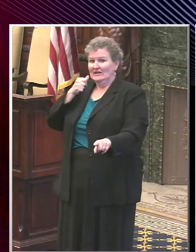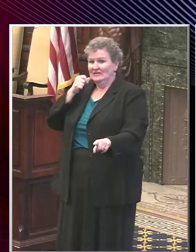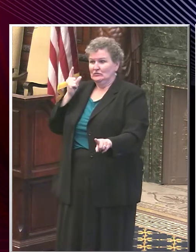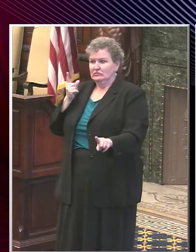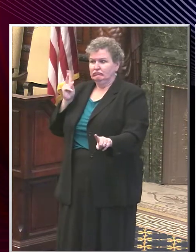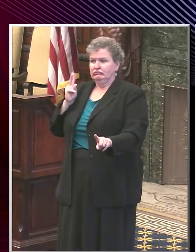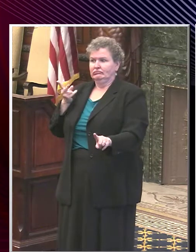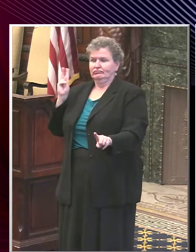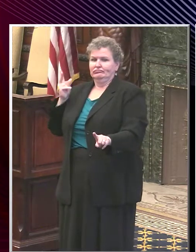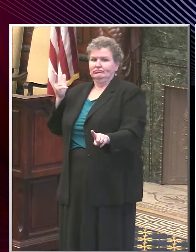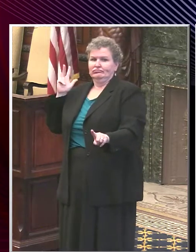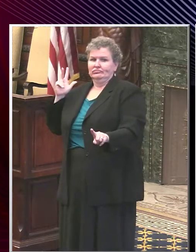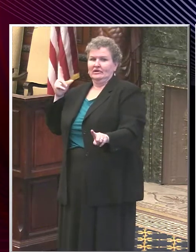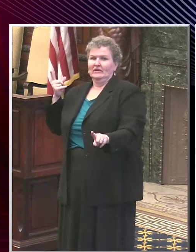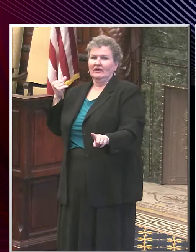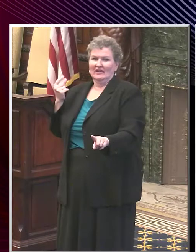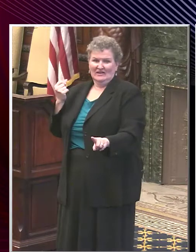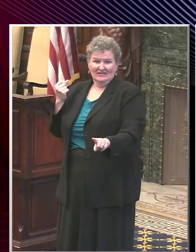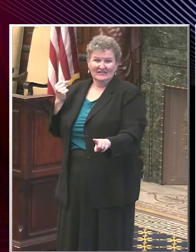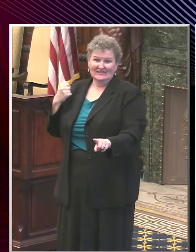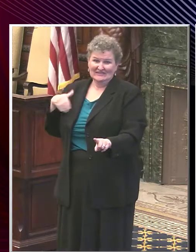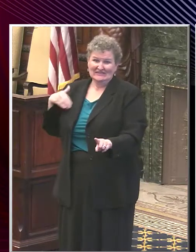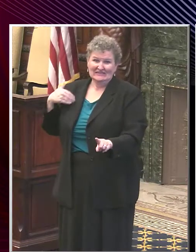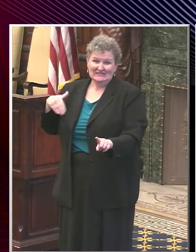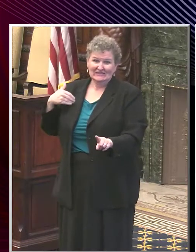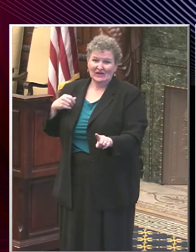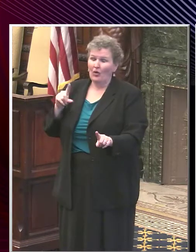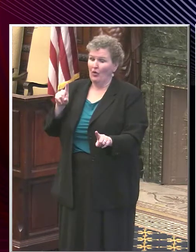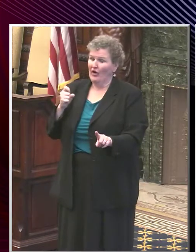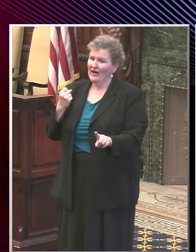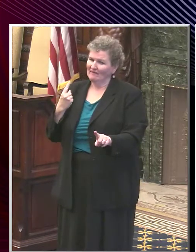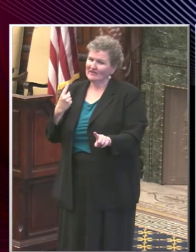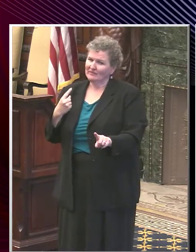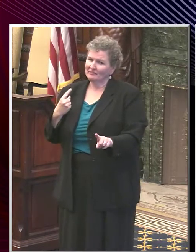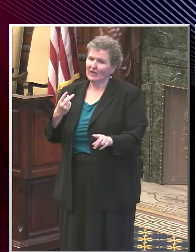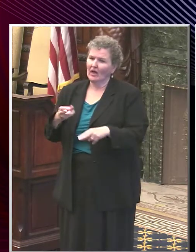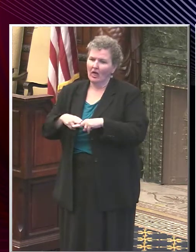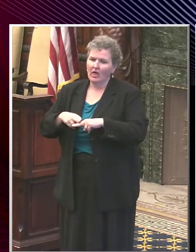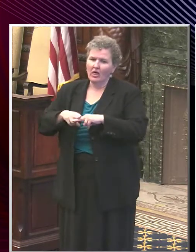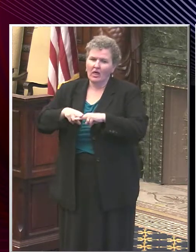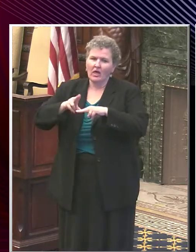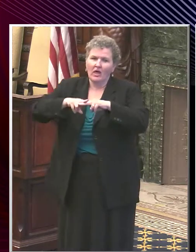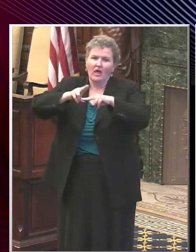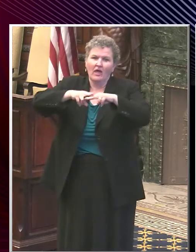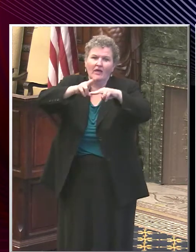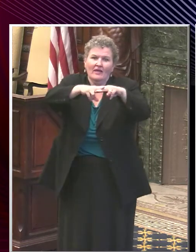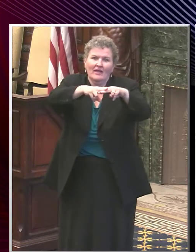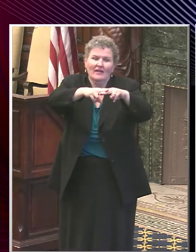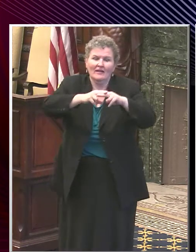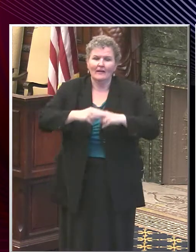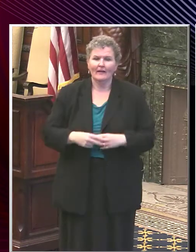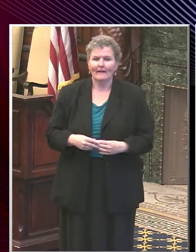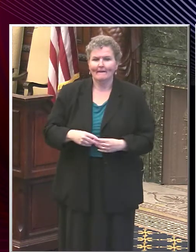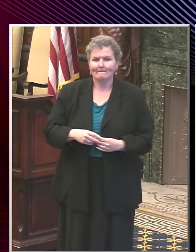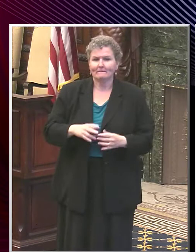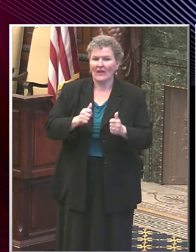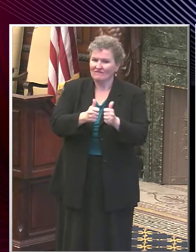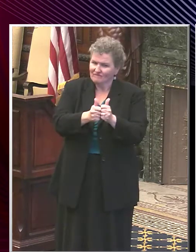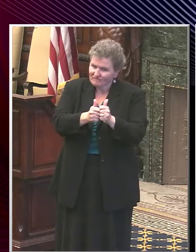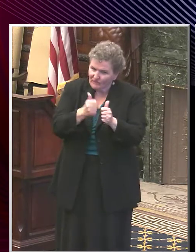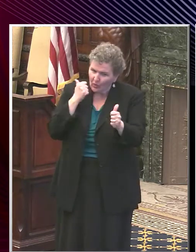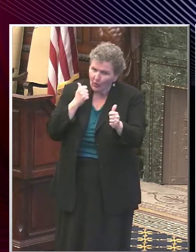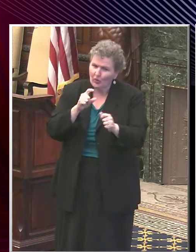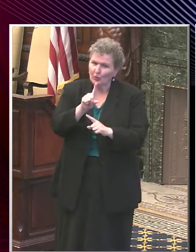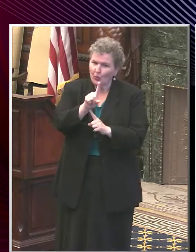111 cases per day the week before that. Now, with lags in reporting, that 164 per day will likely increase in the next few days when we get